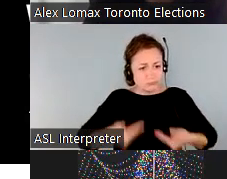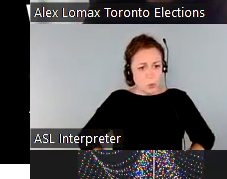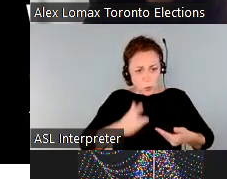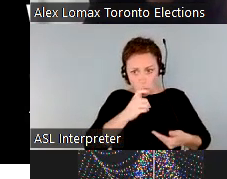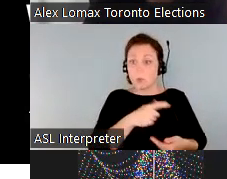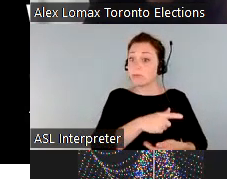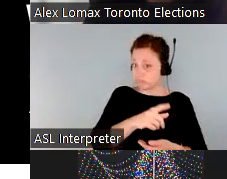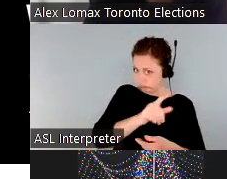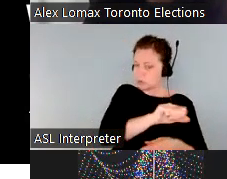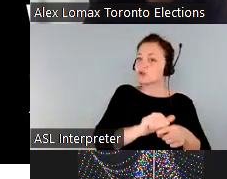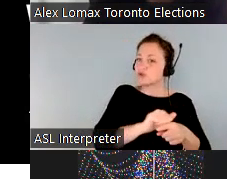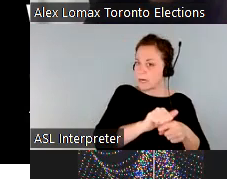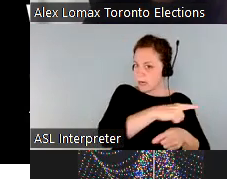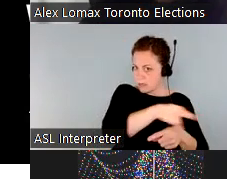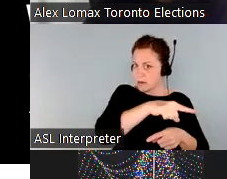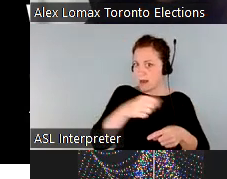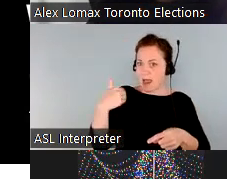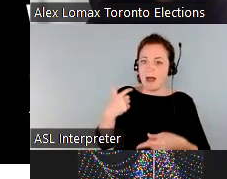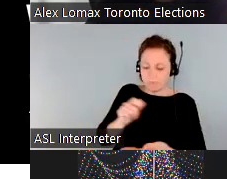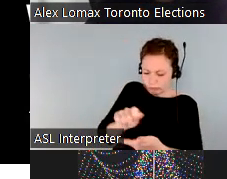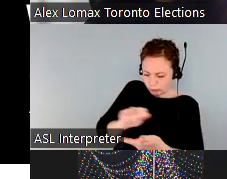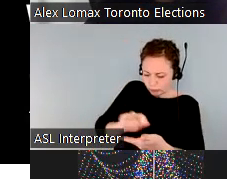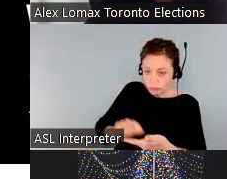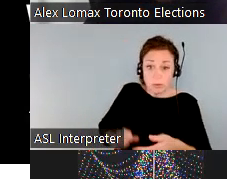without identification.